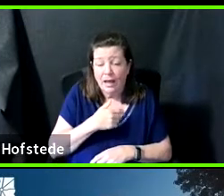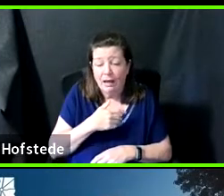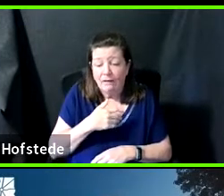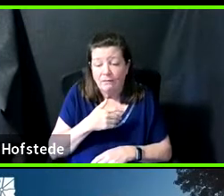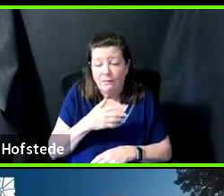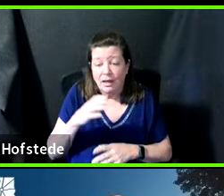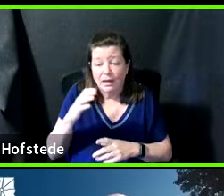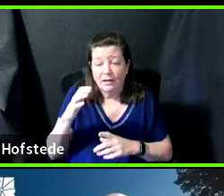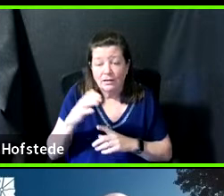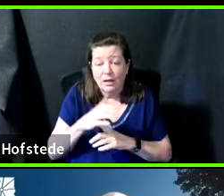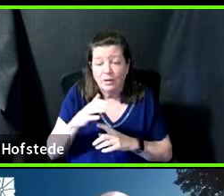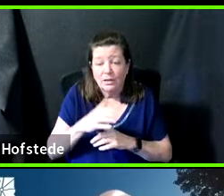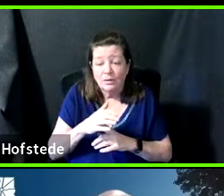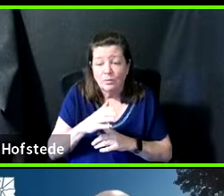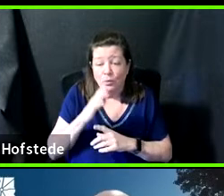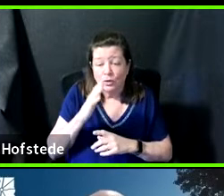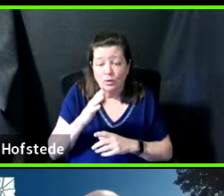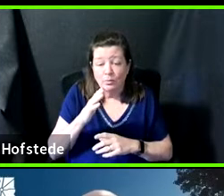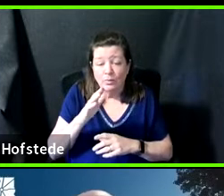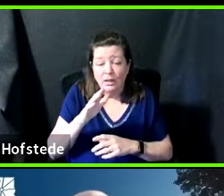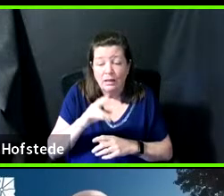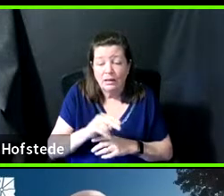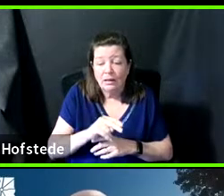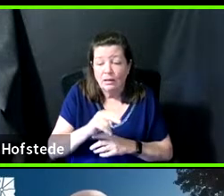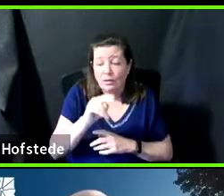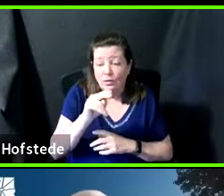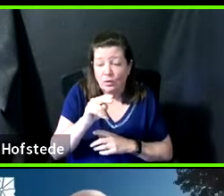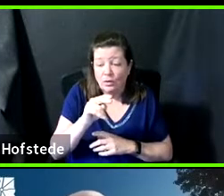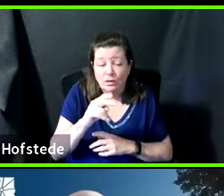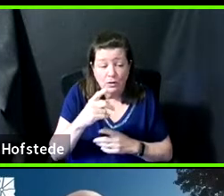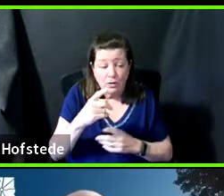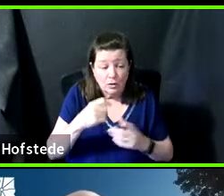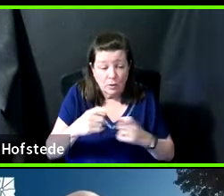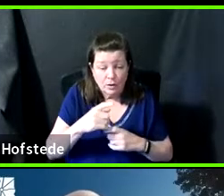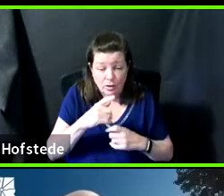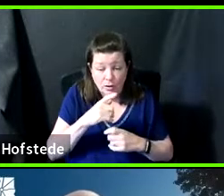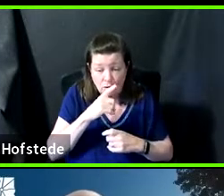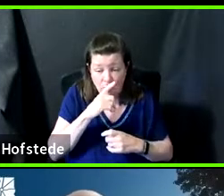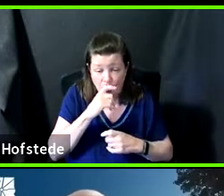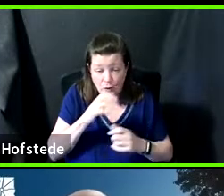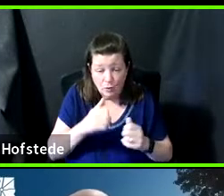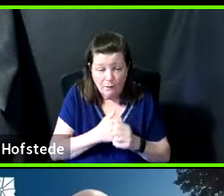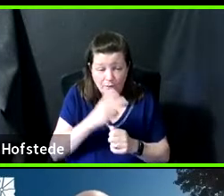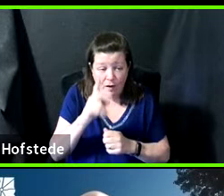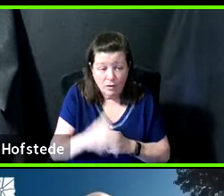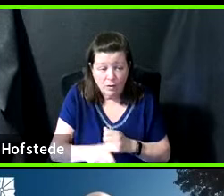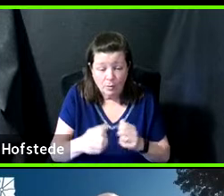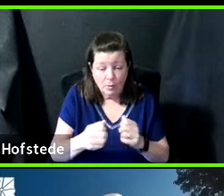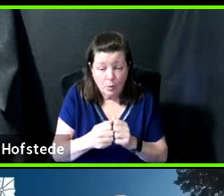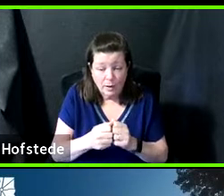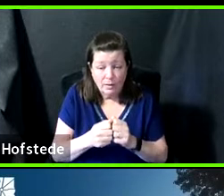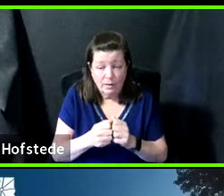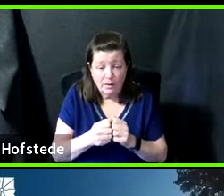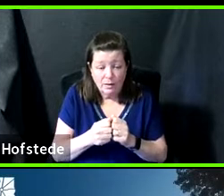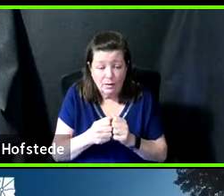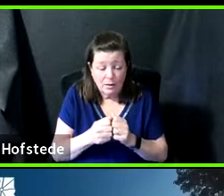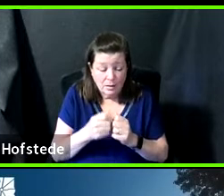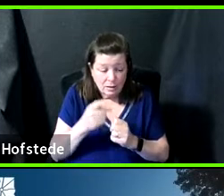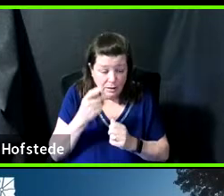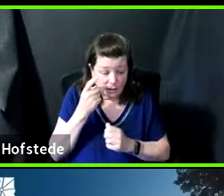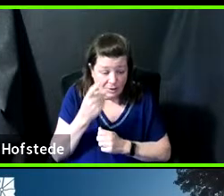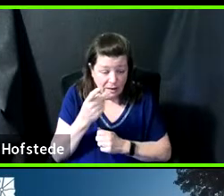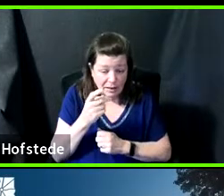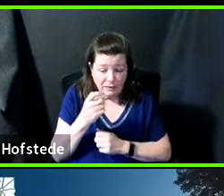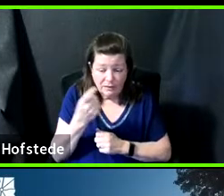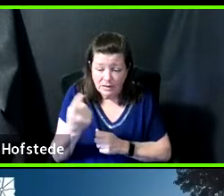the north part of Portland on June 10th. So the question is, who do I follow up with to see if someone from